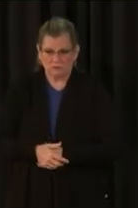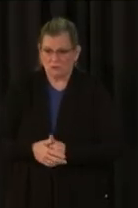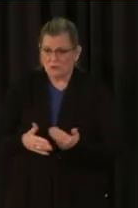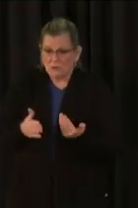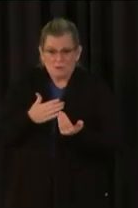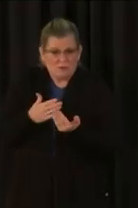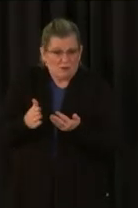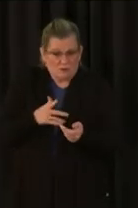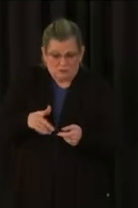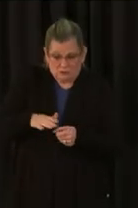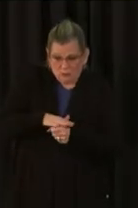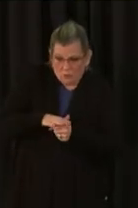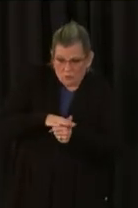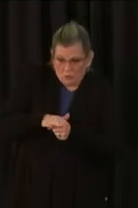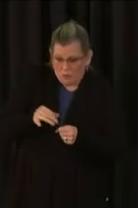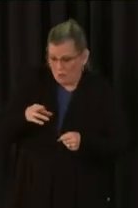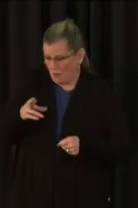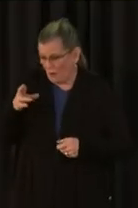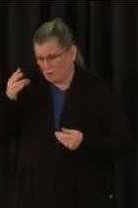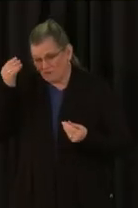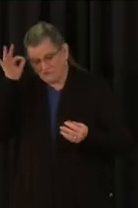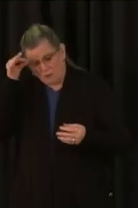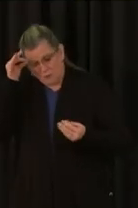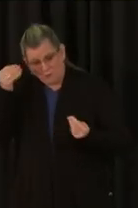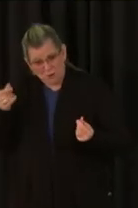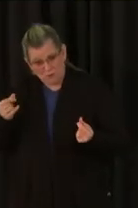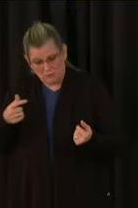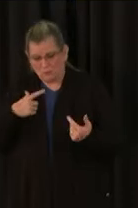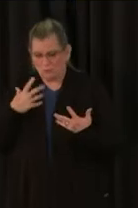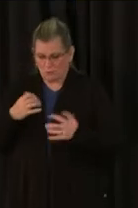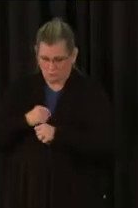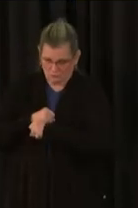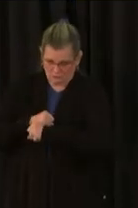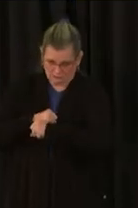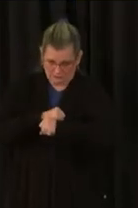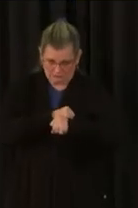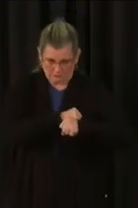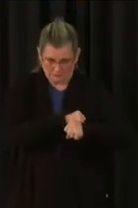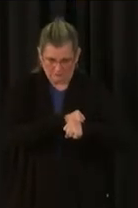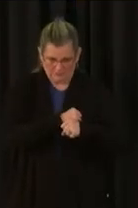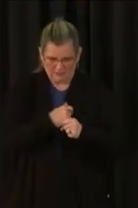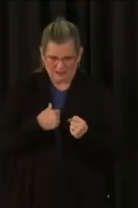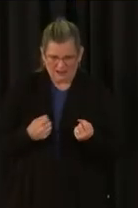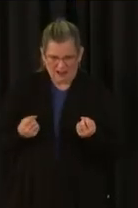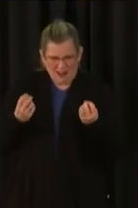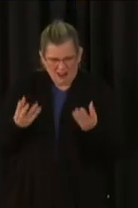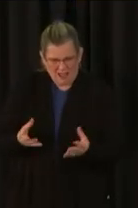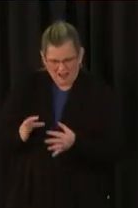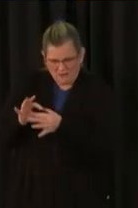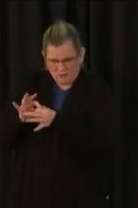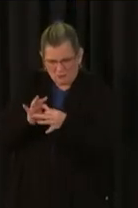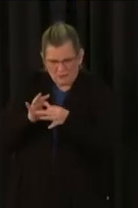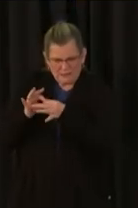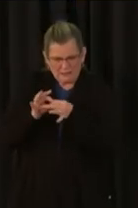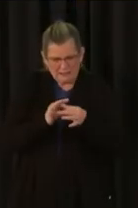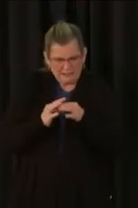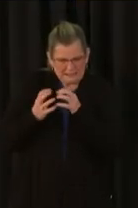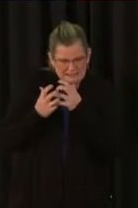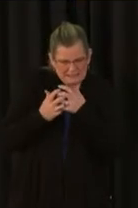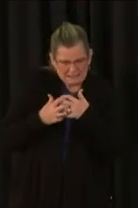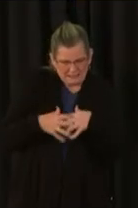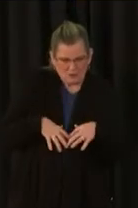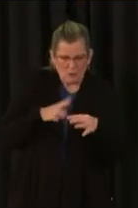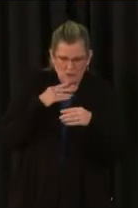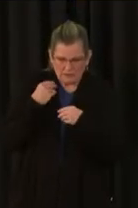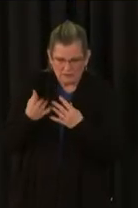of whether it's on local or federal properties. And so what we're doing now is doing a lot of coordination on that. We'll have a little bit of an update on